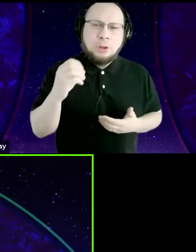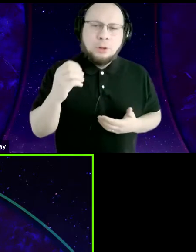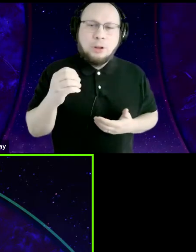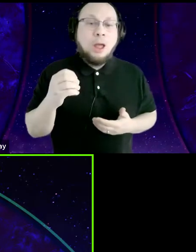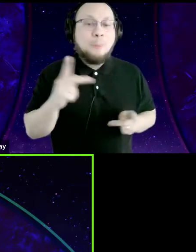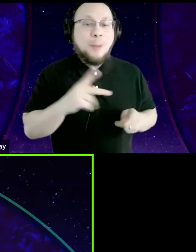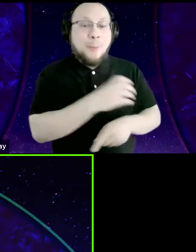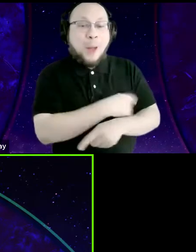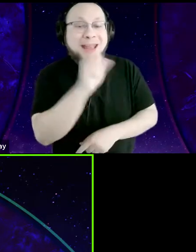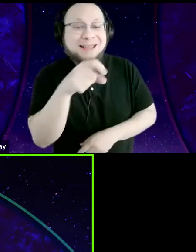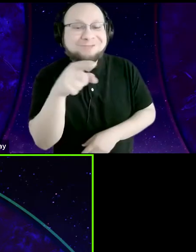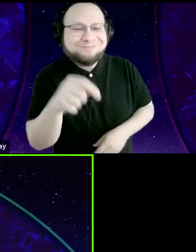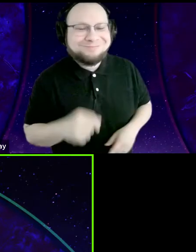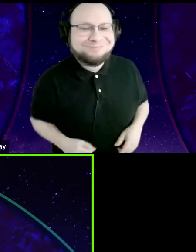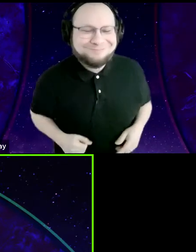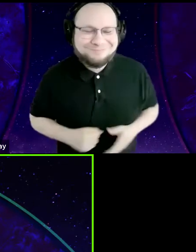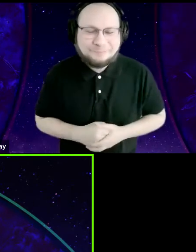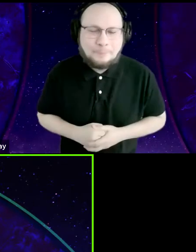power.